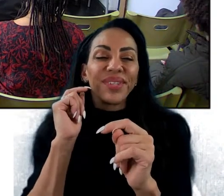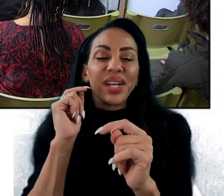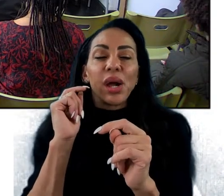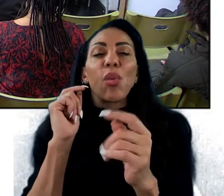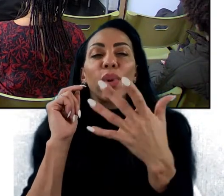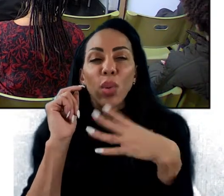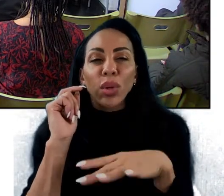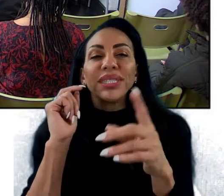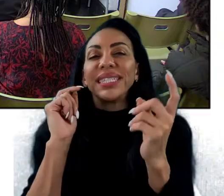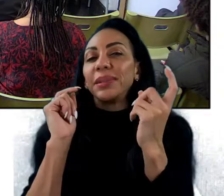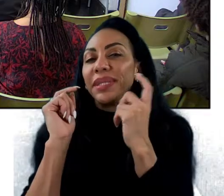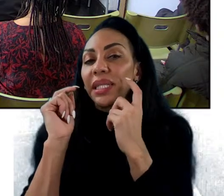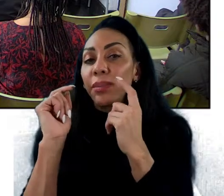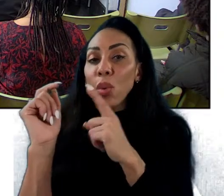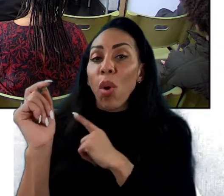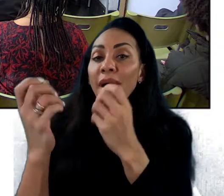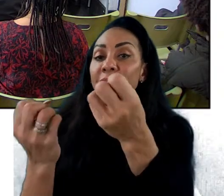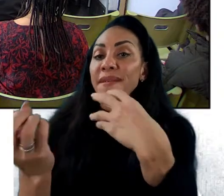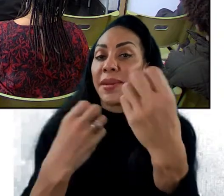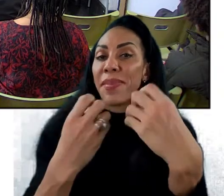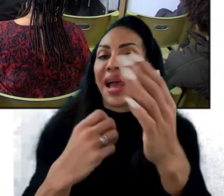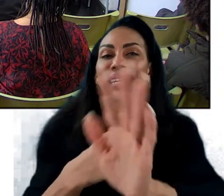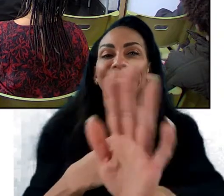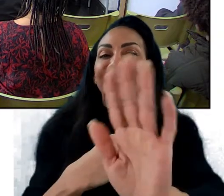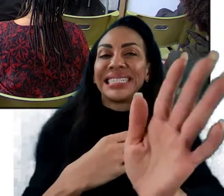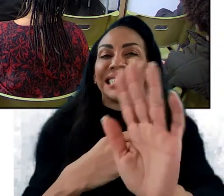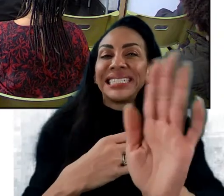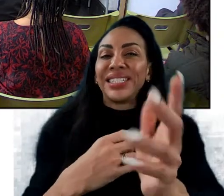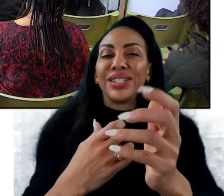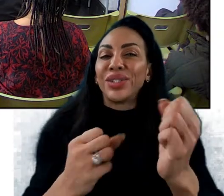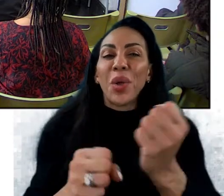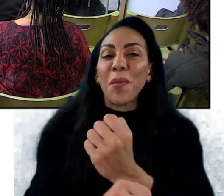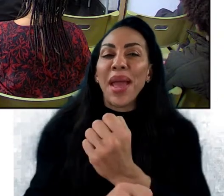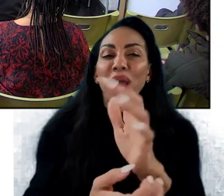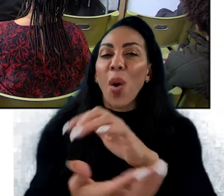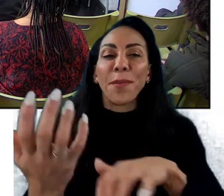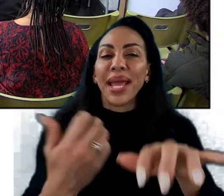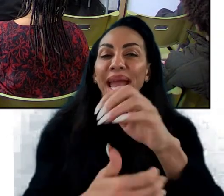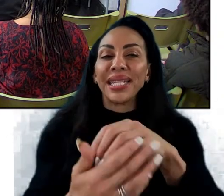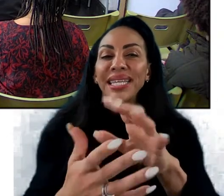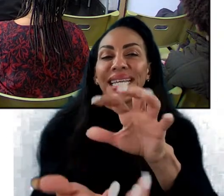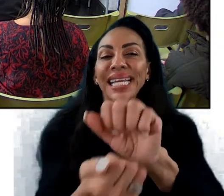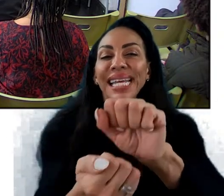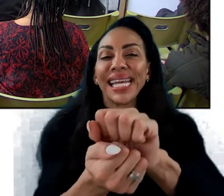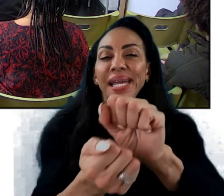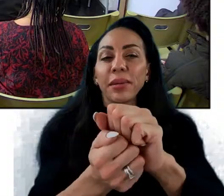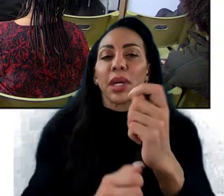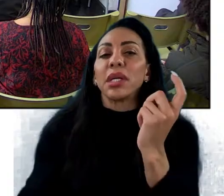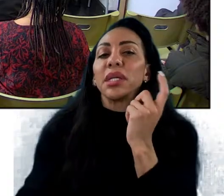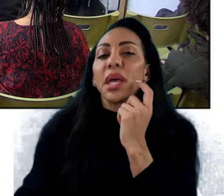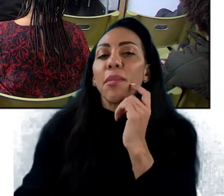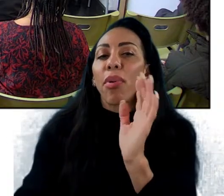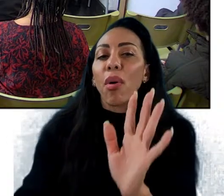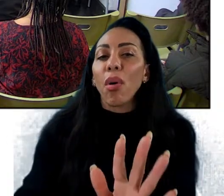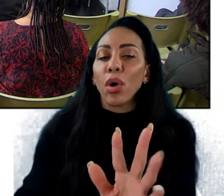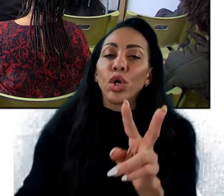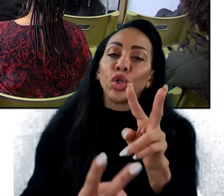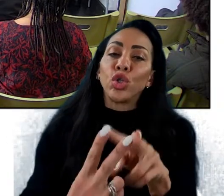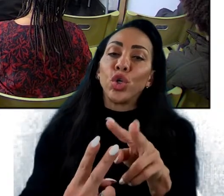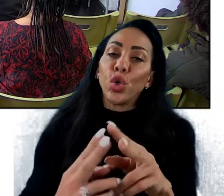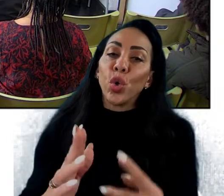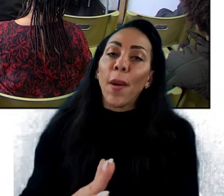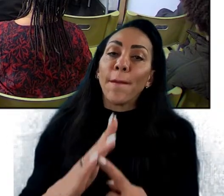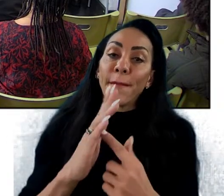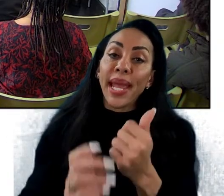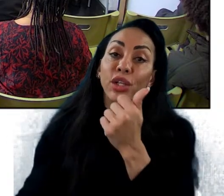don't make it too complex. Keep it simple. So yeah, we definitely see there's two main users or personas